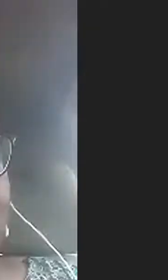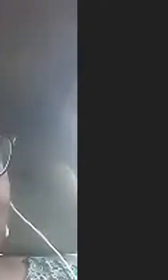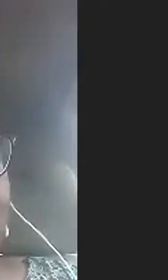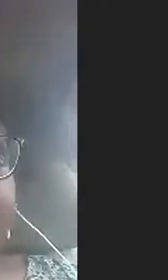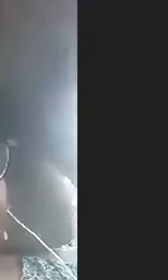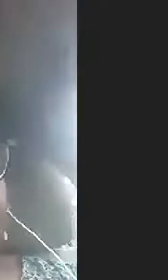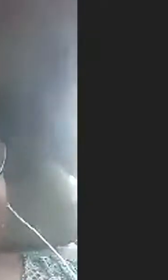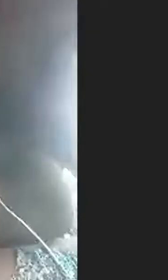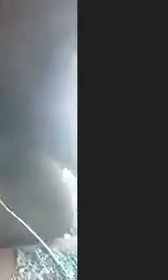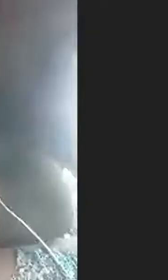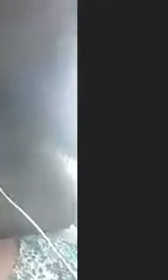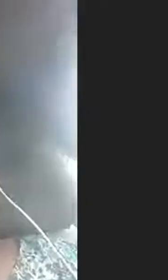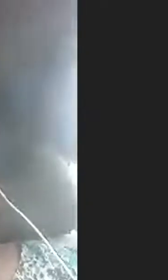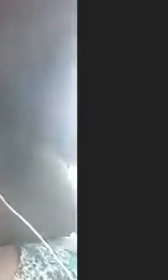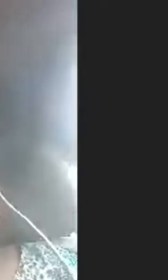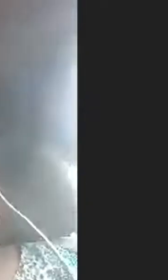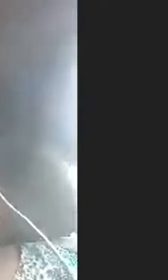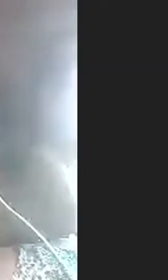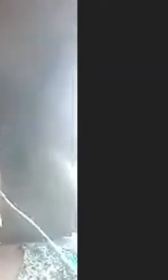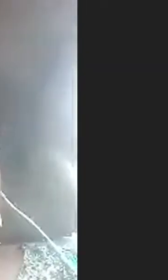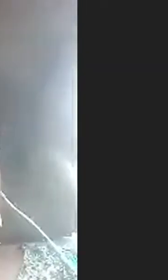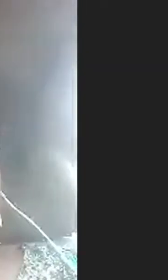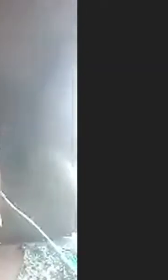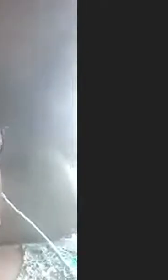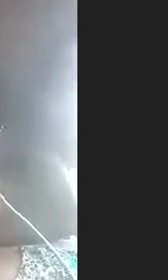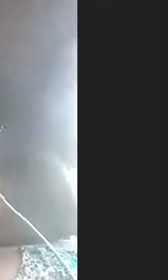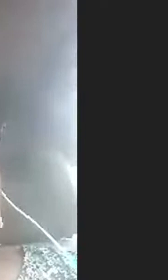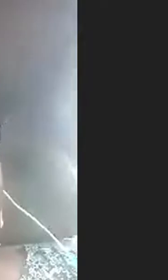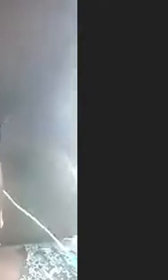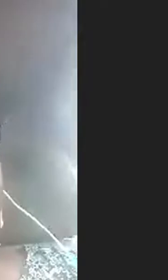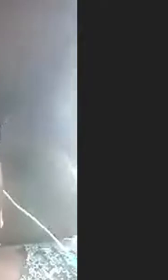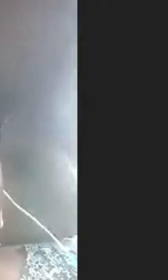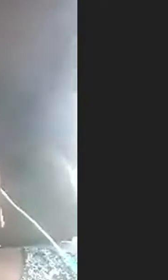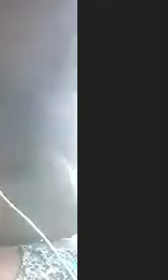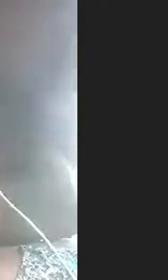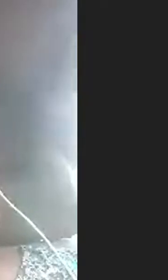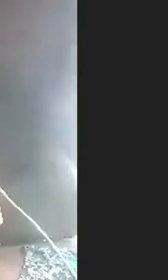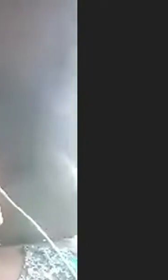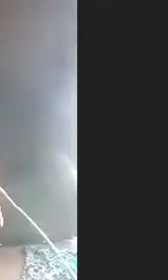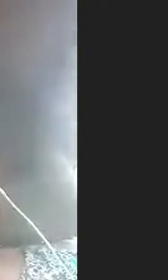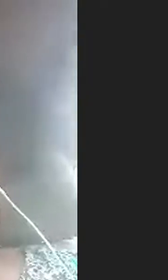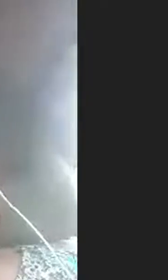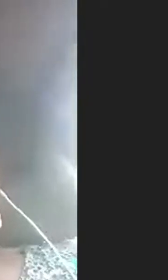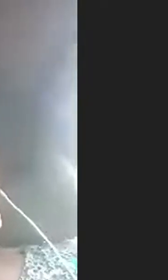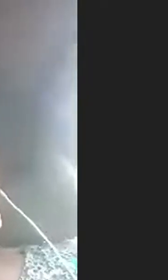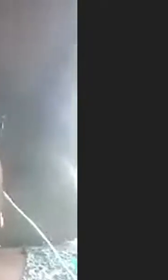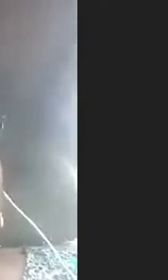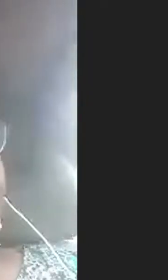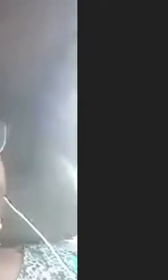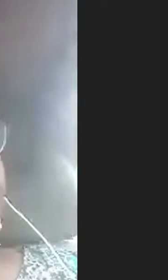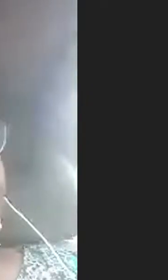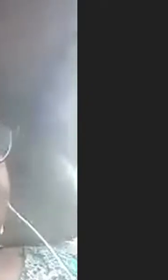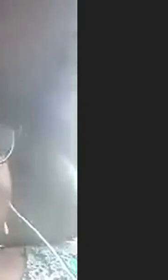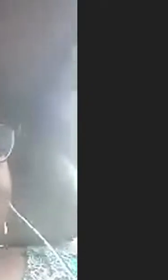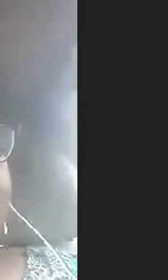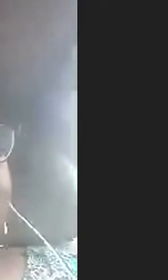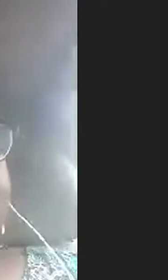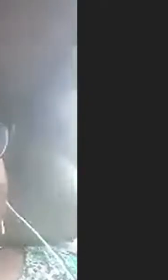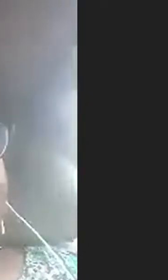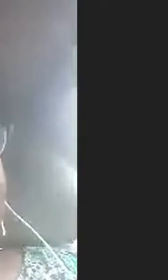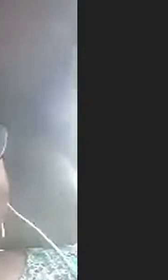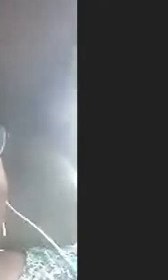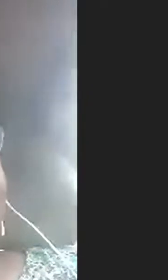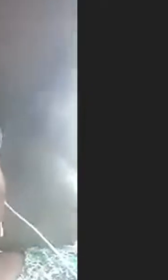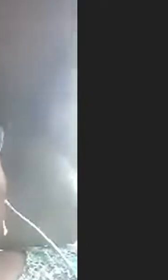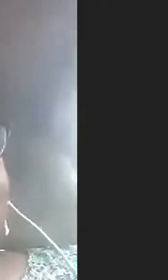be here. Thank you to well done for the good work.